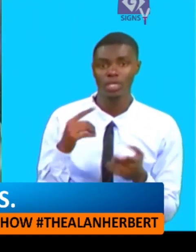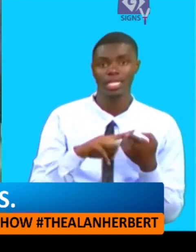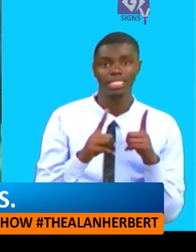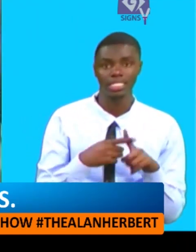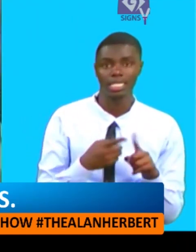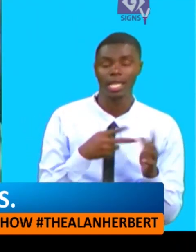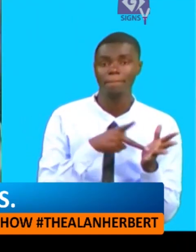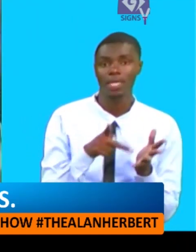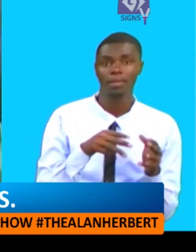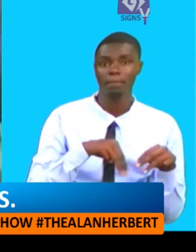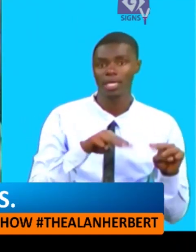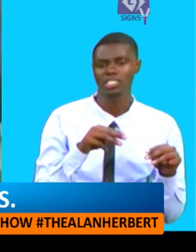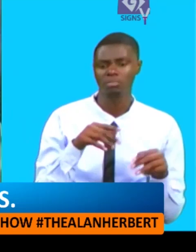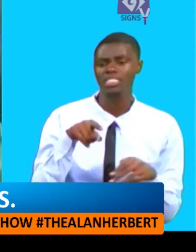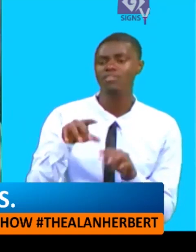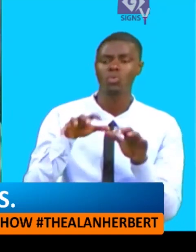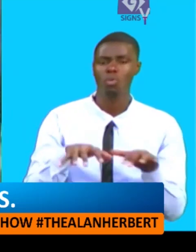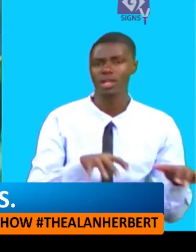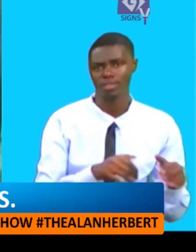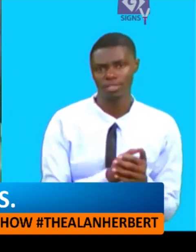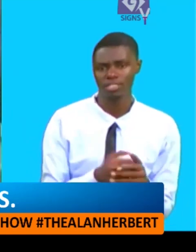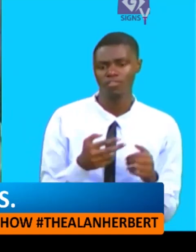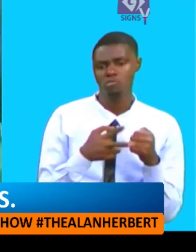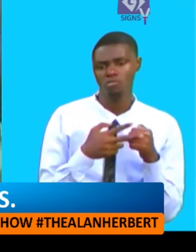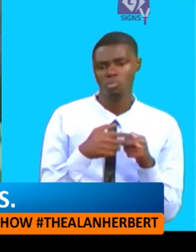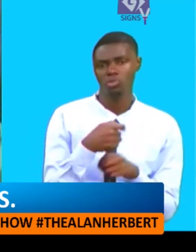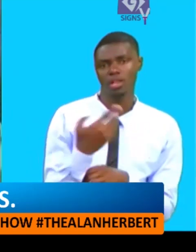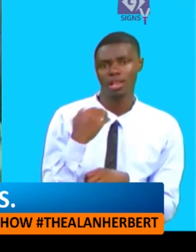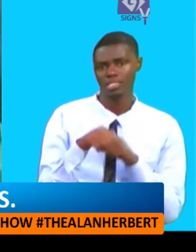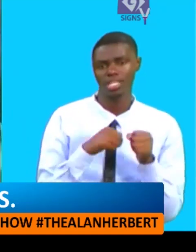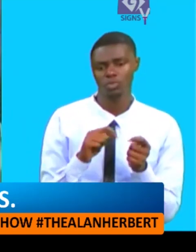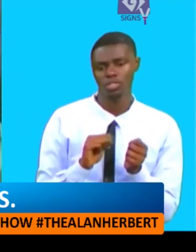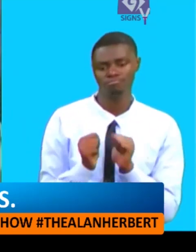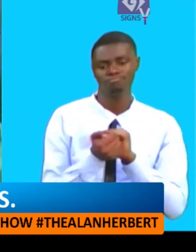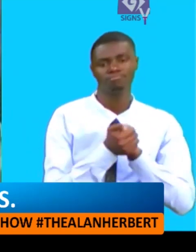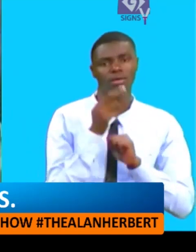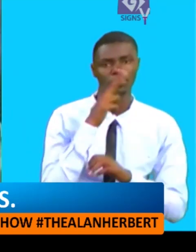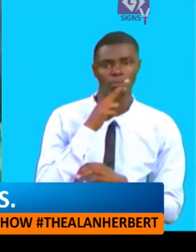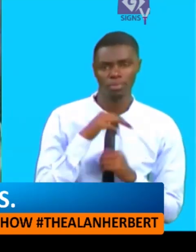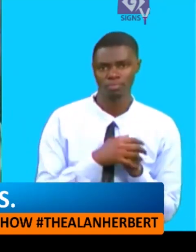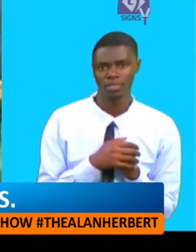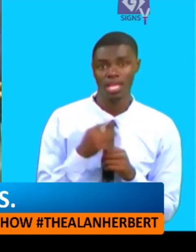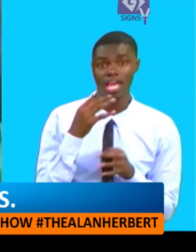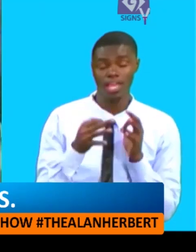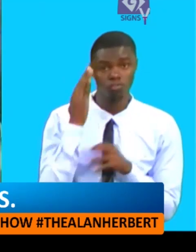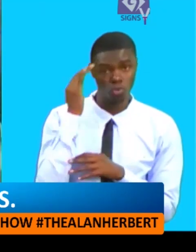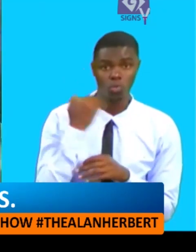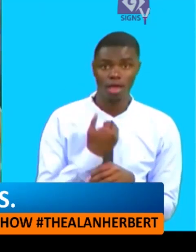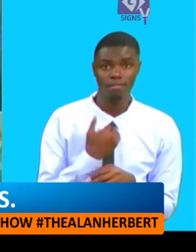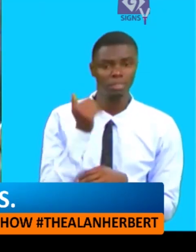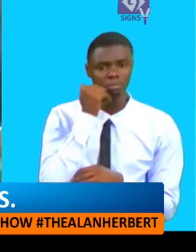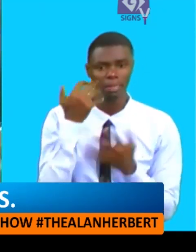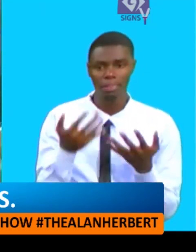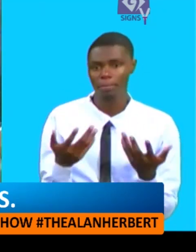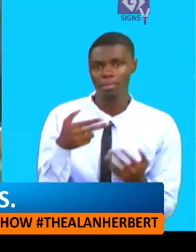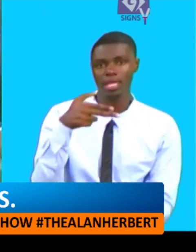payment mechanism, and they used to suffer a lot. So since July, we adjusted the risk. So if you know you have a chronic illness,